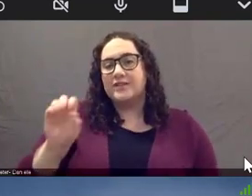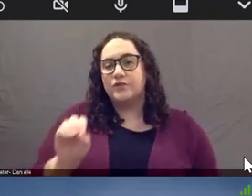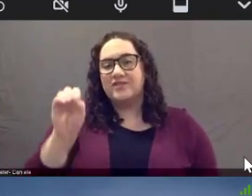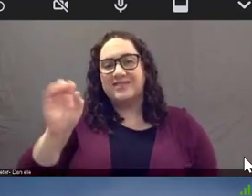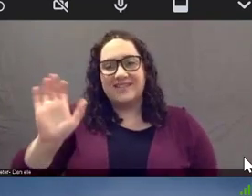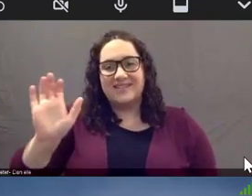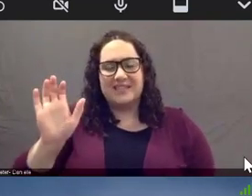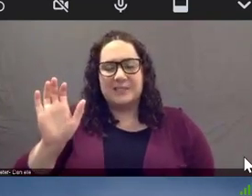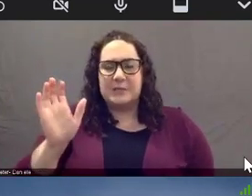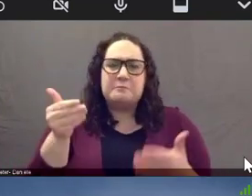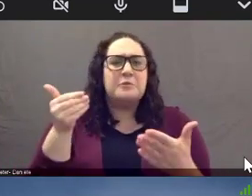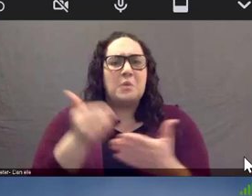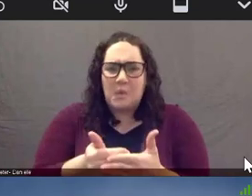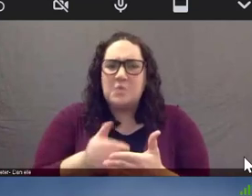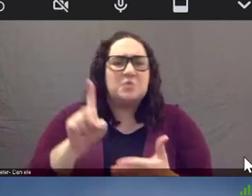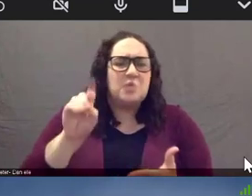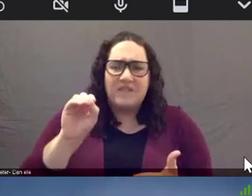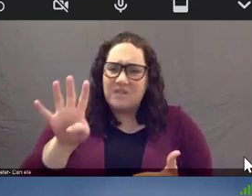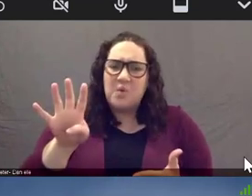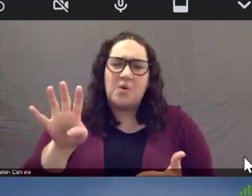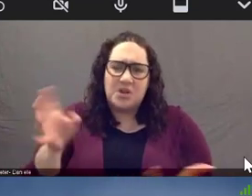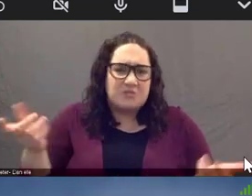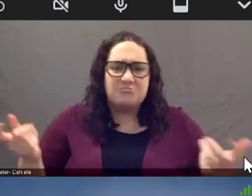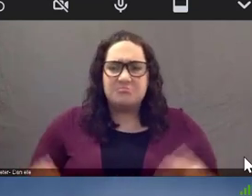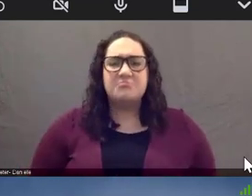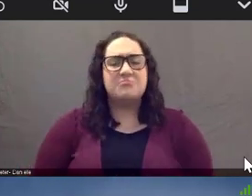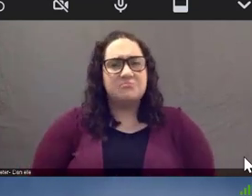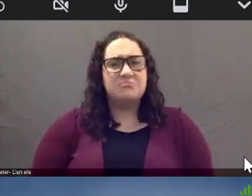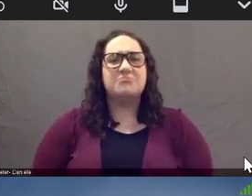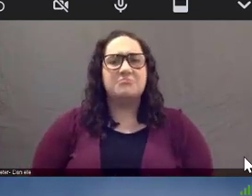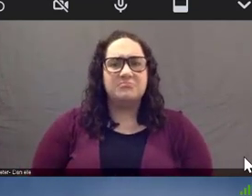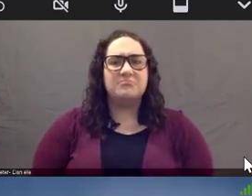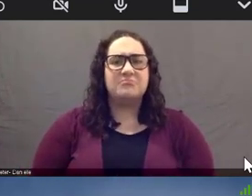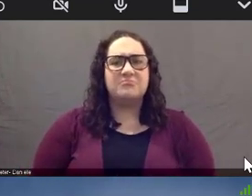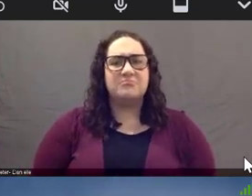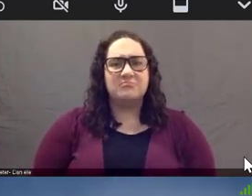to 104, which is an answer on our quiz.